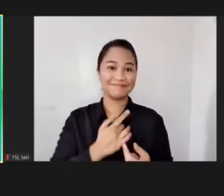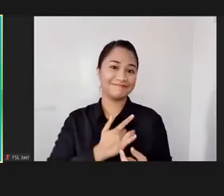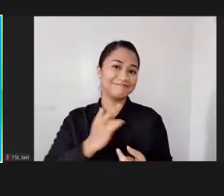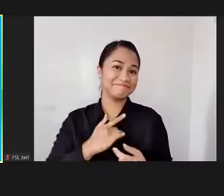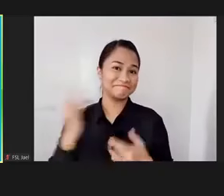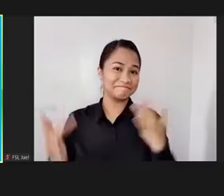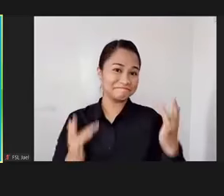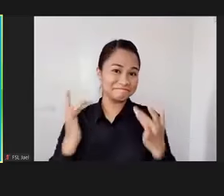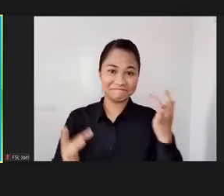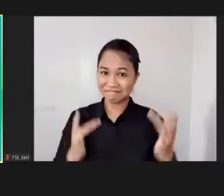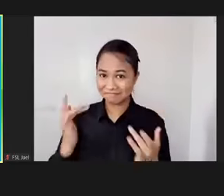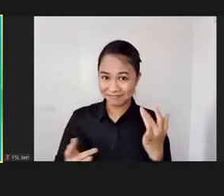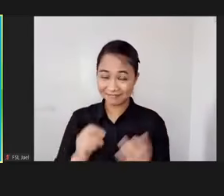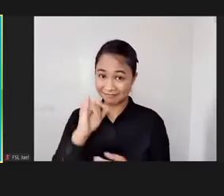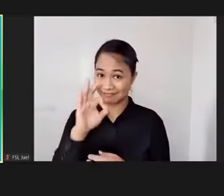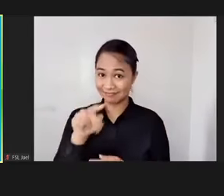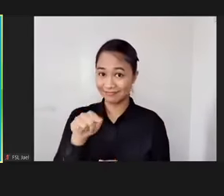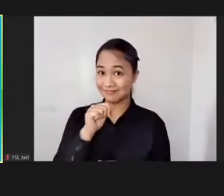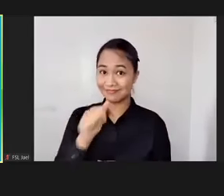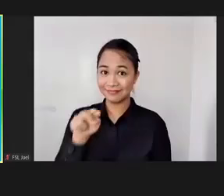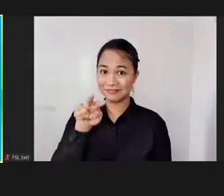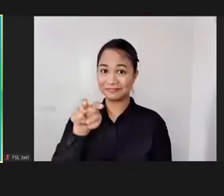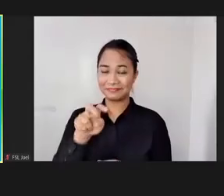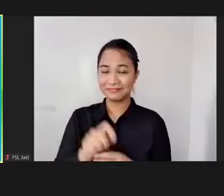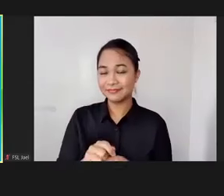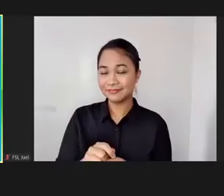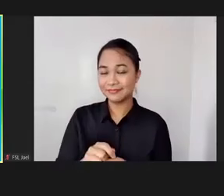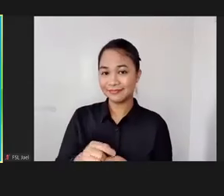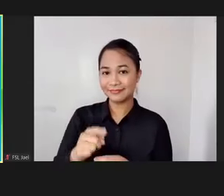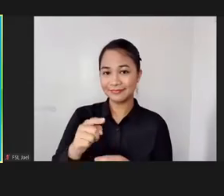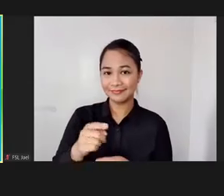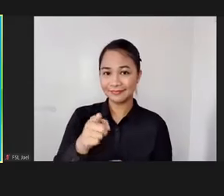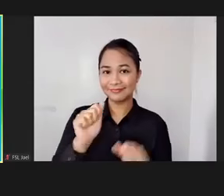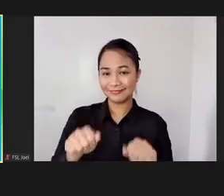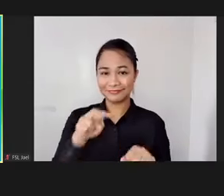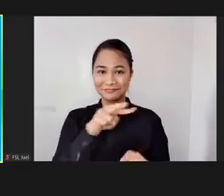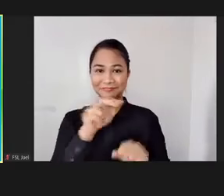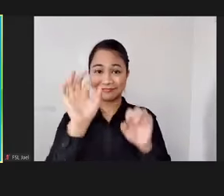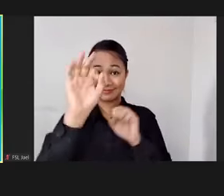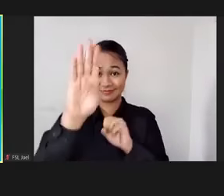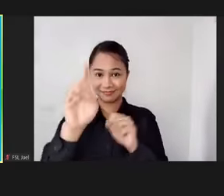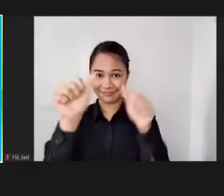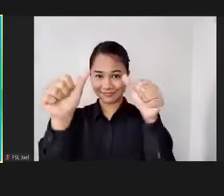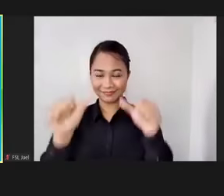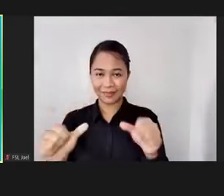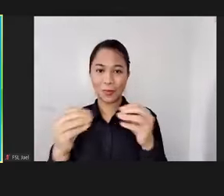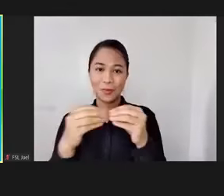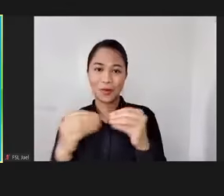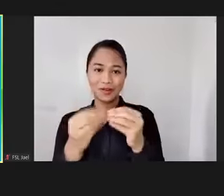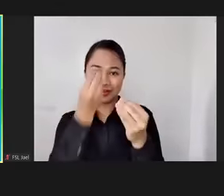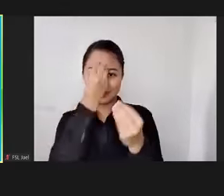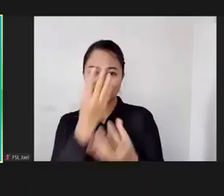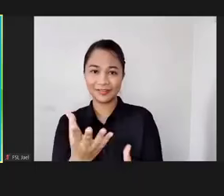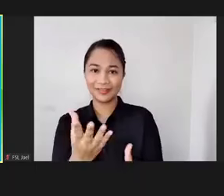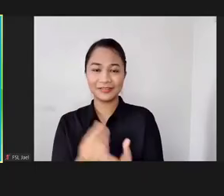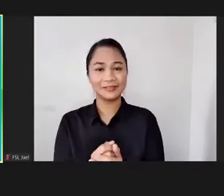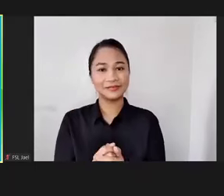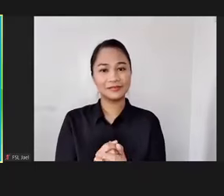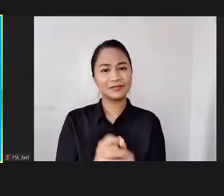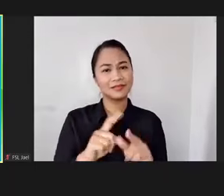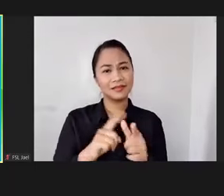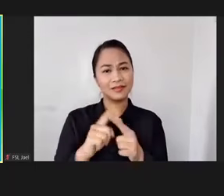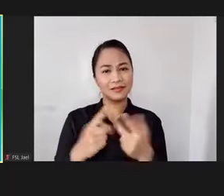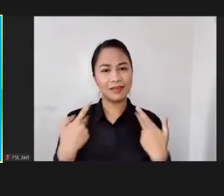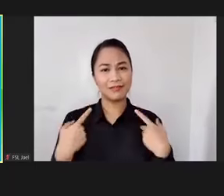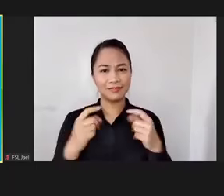also reach out to the different panelists that were there in the session. Look up for them on social media, look up for them online, so you can